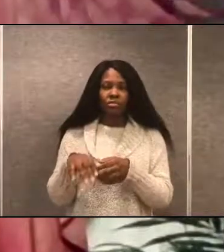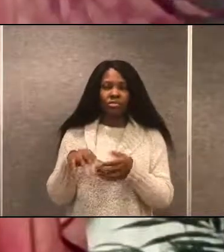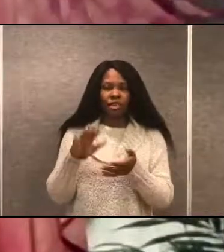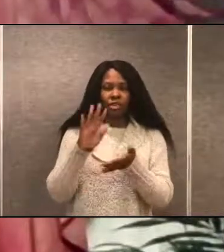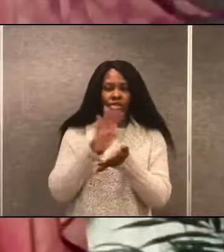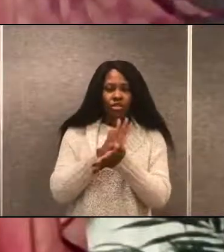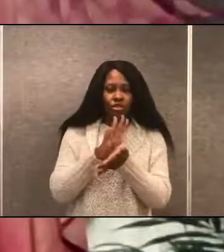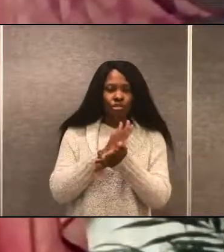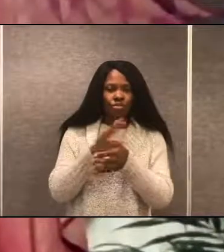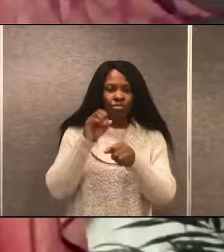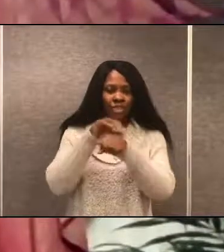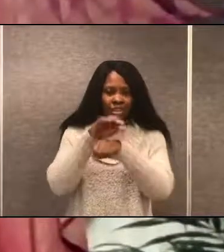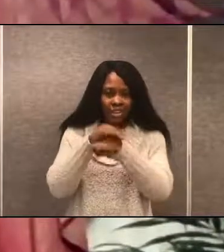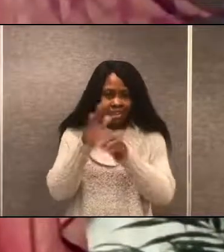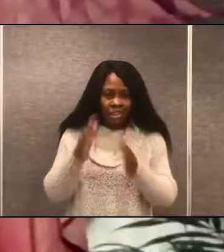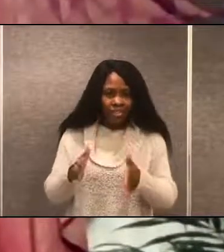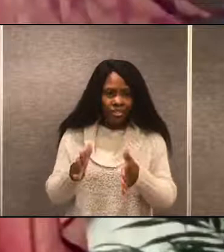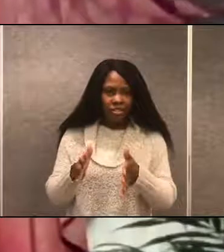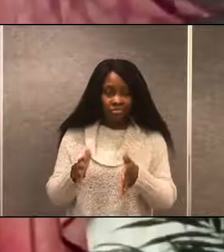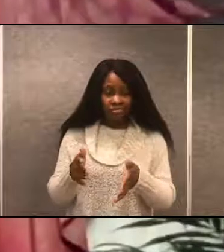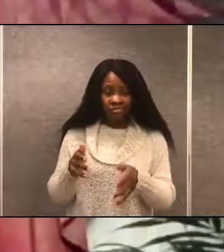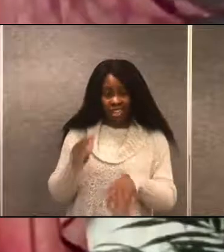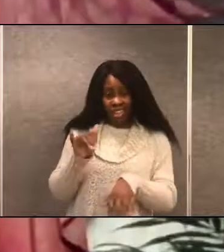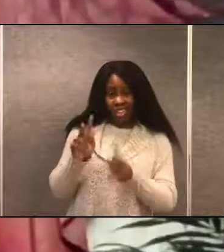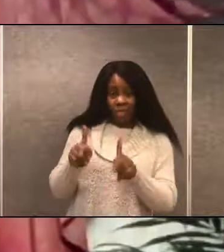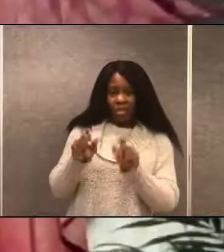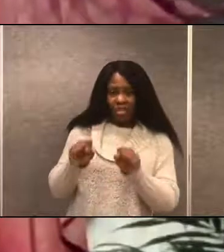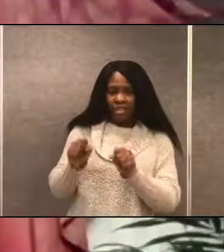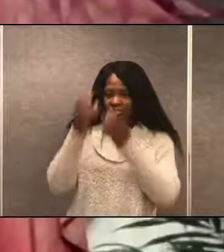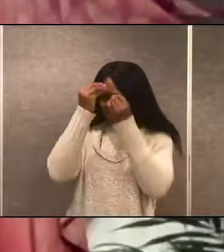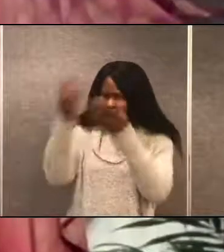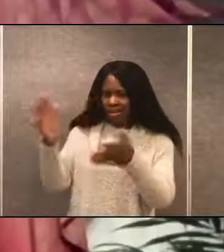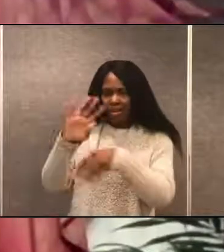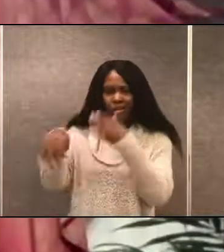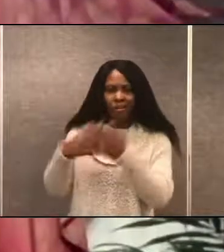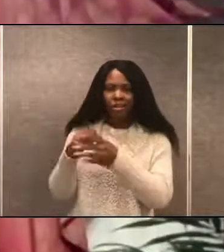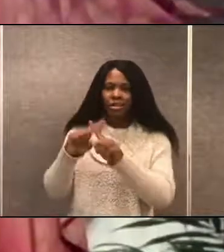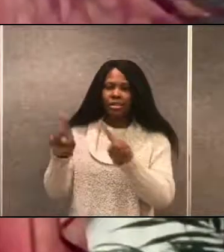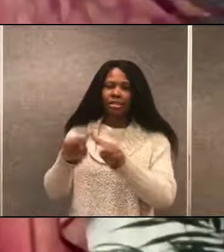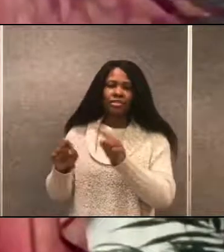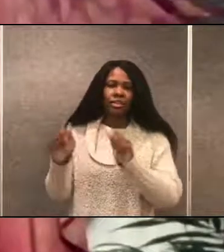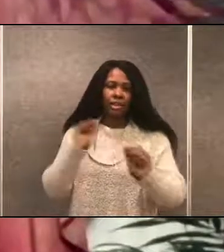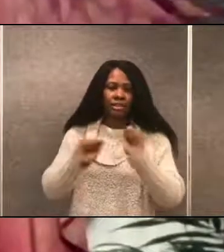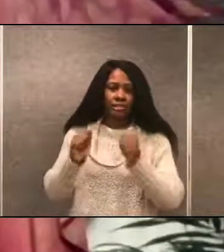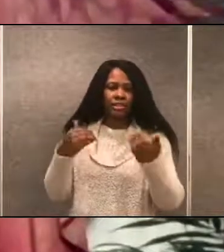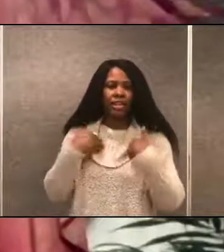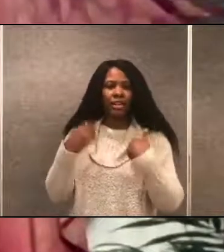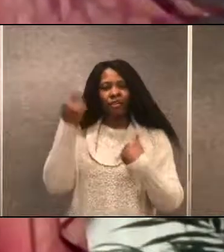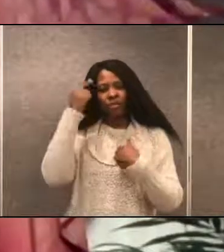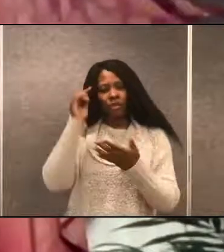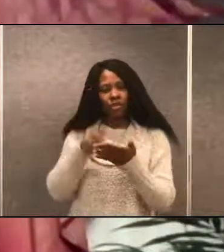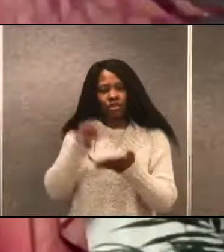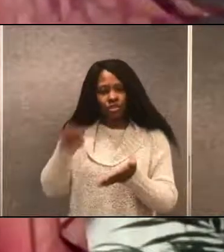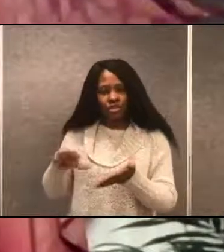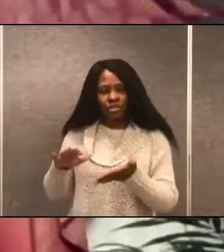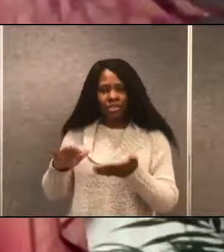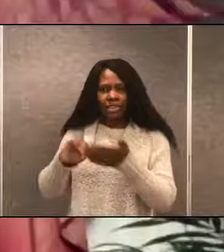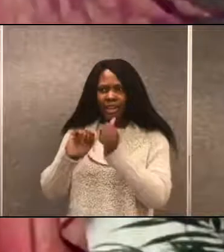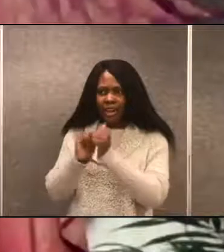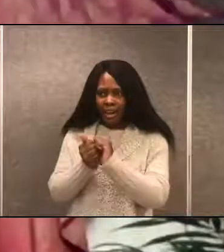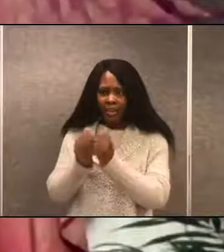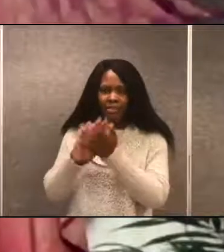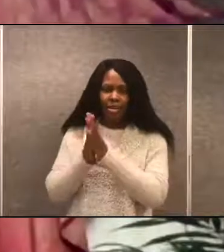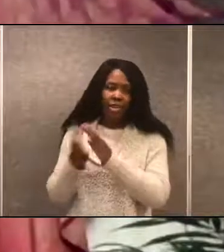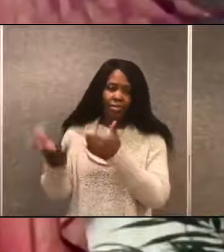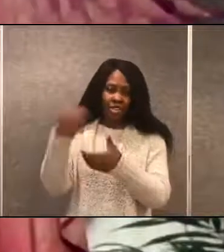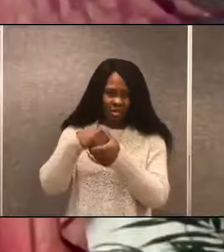all the different activities that they have for parents, for students, and how they become involved. And, sometimes parents just need someone to